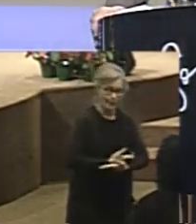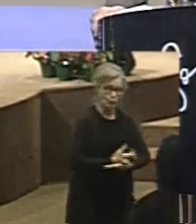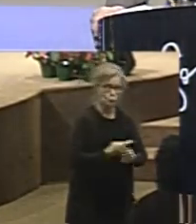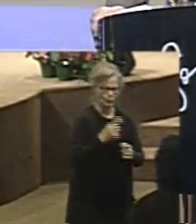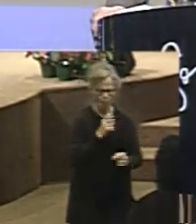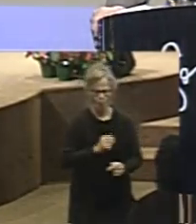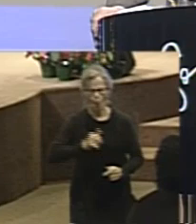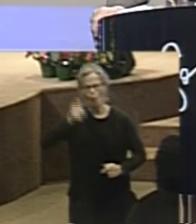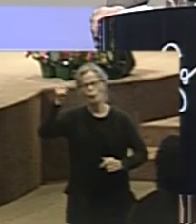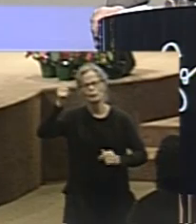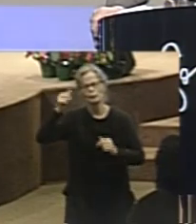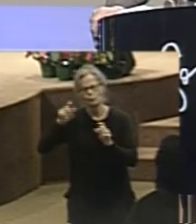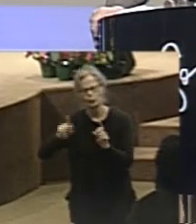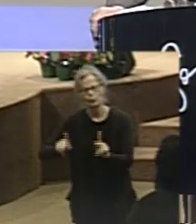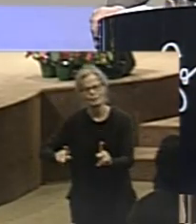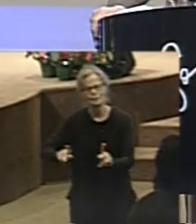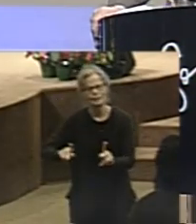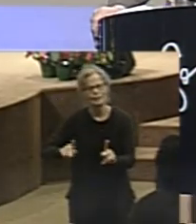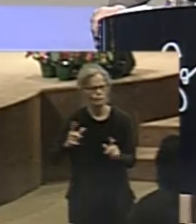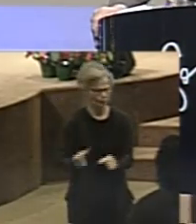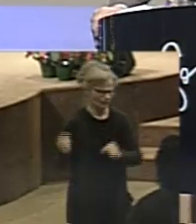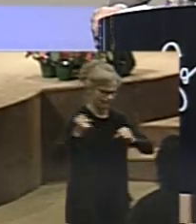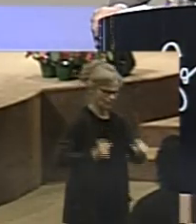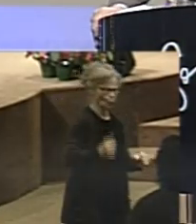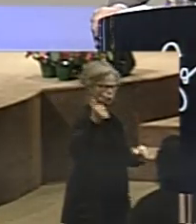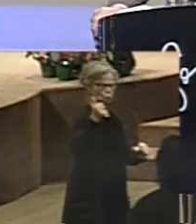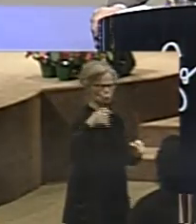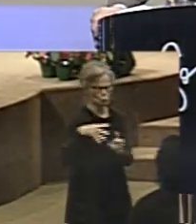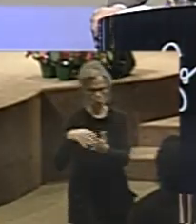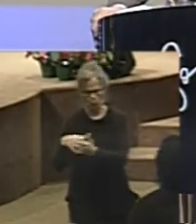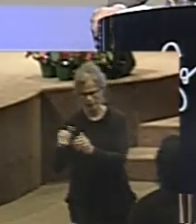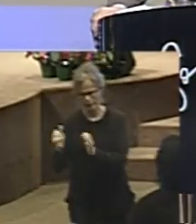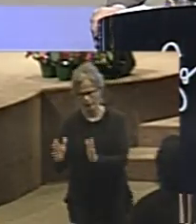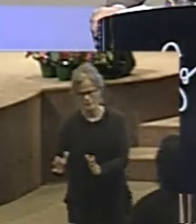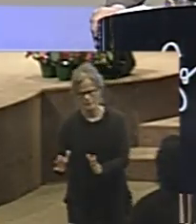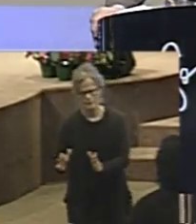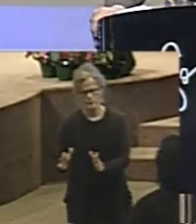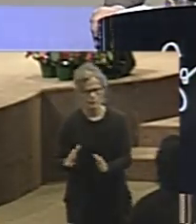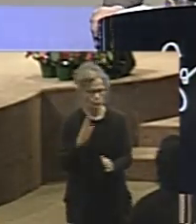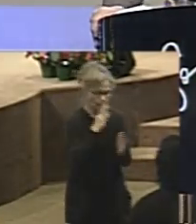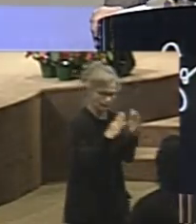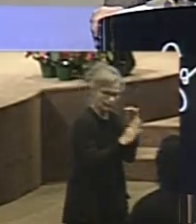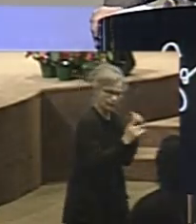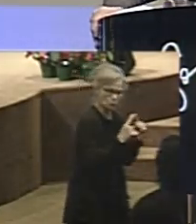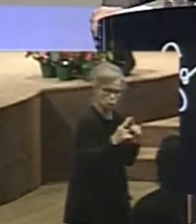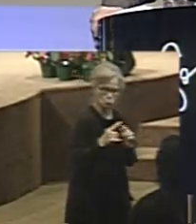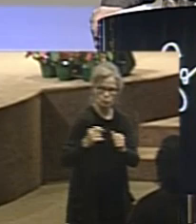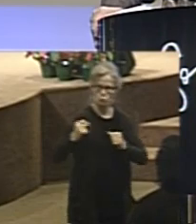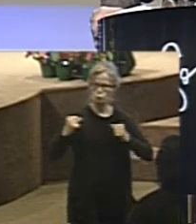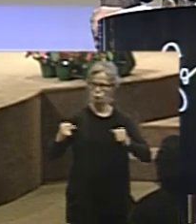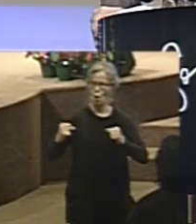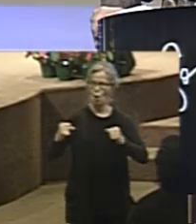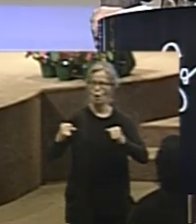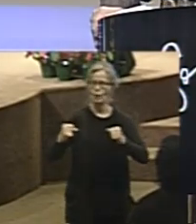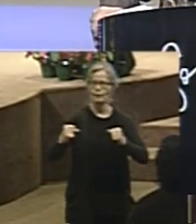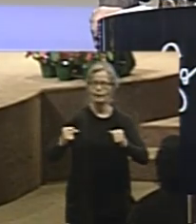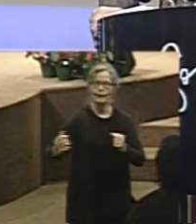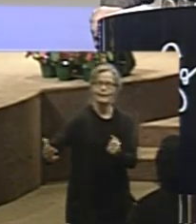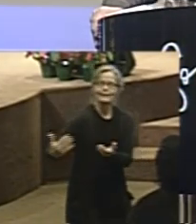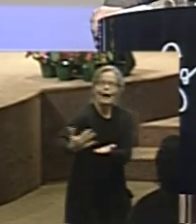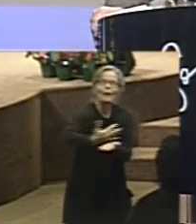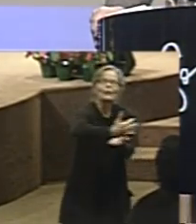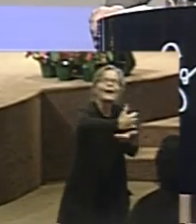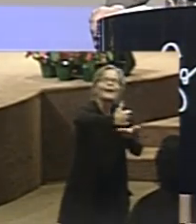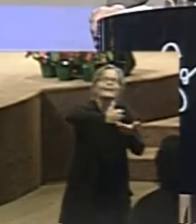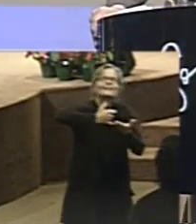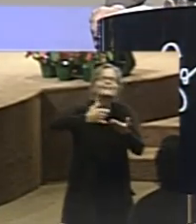eldest, the boldest to the meekest, to the weakest, to the strongest. Gather us up in your arms like a